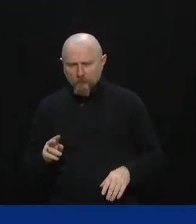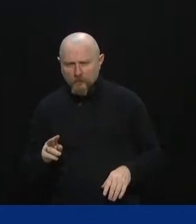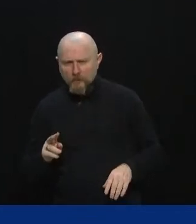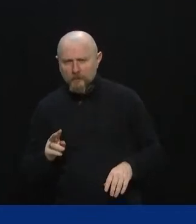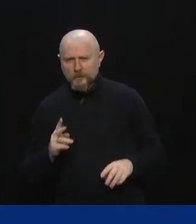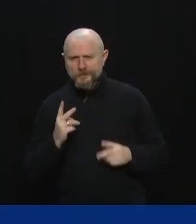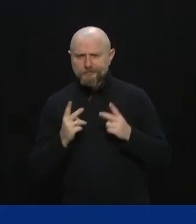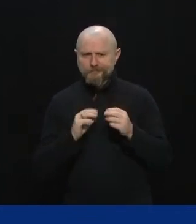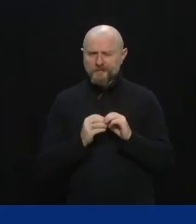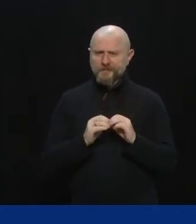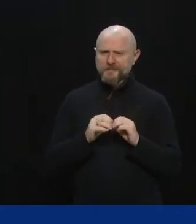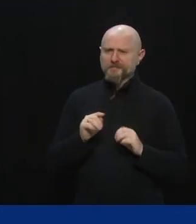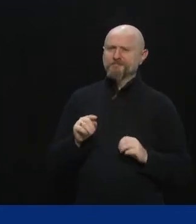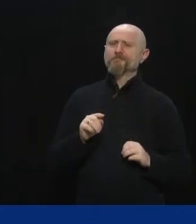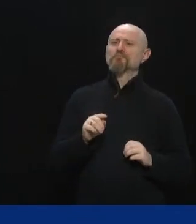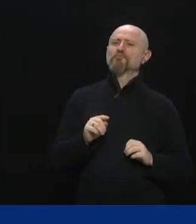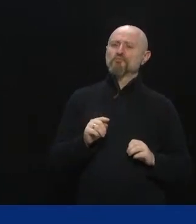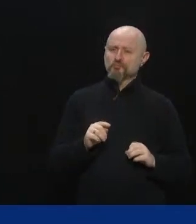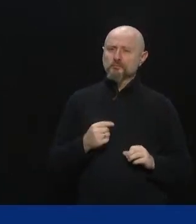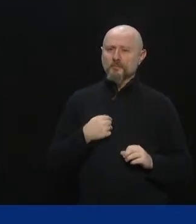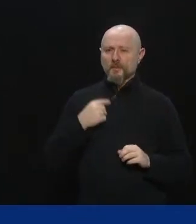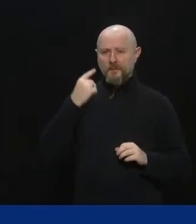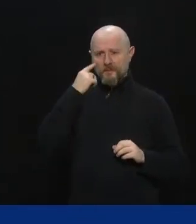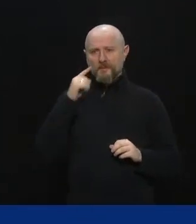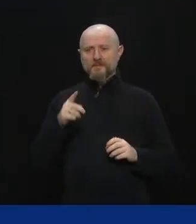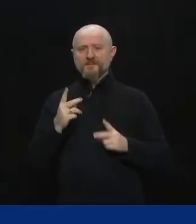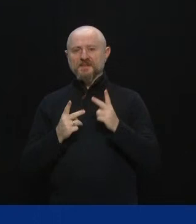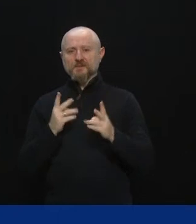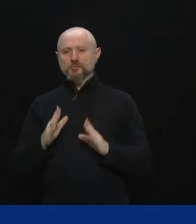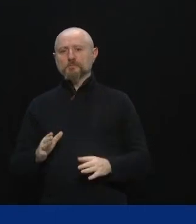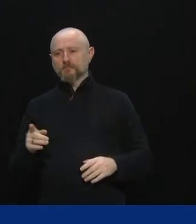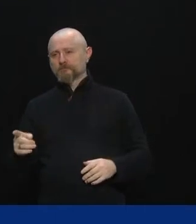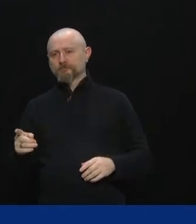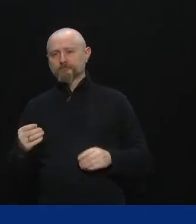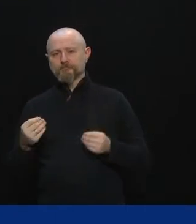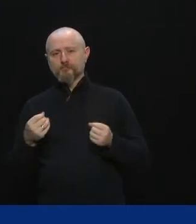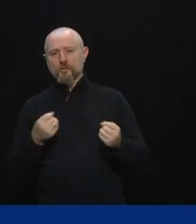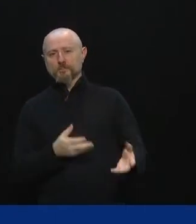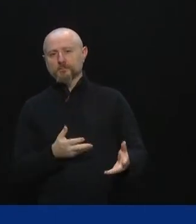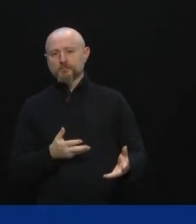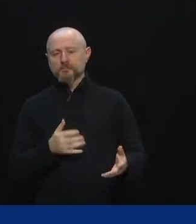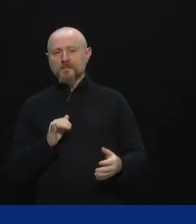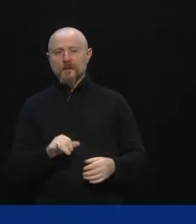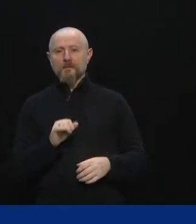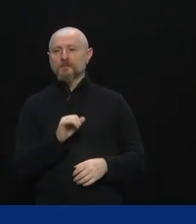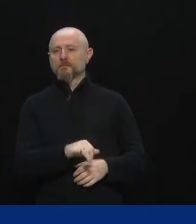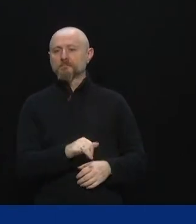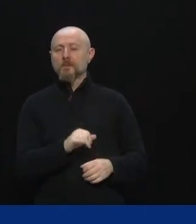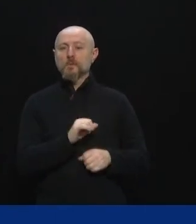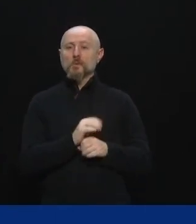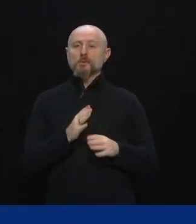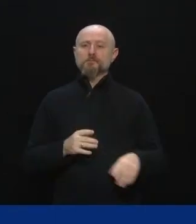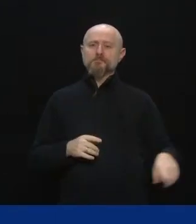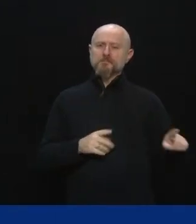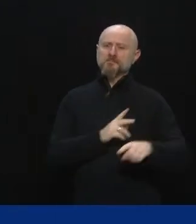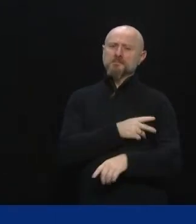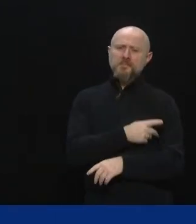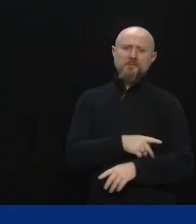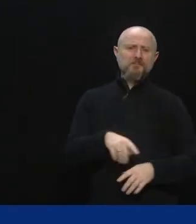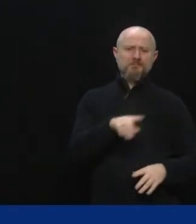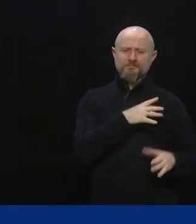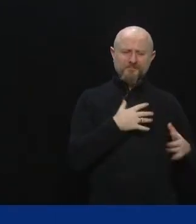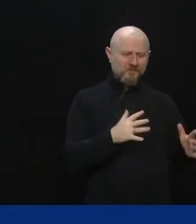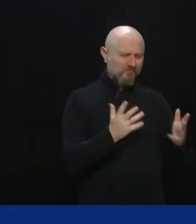what's going on, but we believe that the visitors, it's a point of vulnerability for us. The workers, the patients getting vaccinated, that's